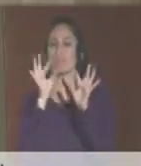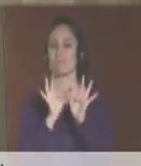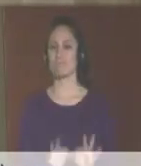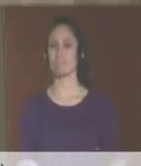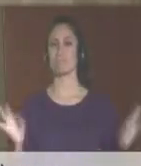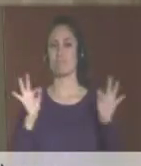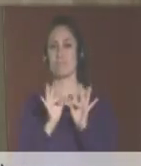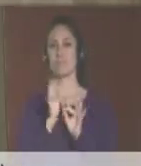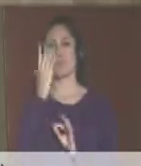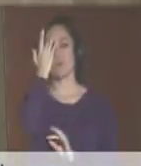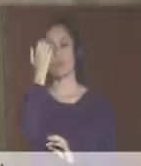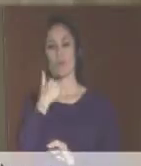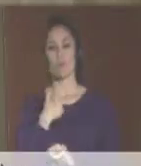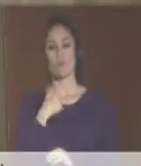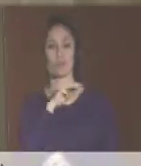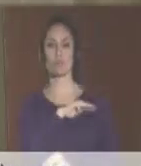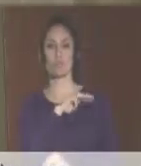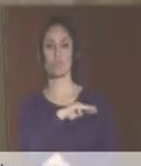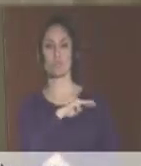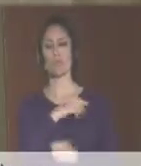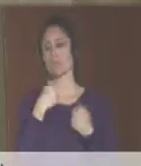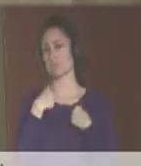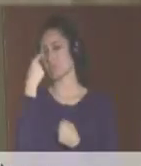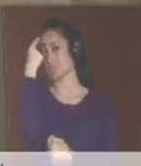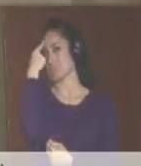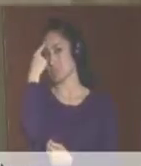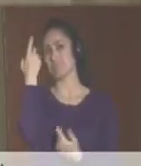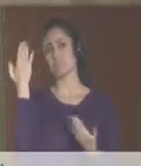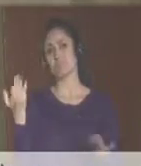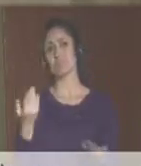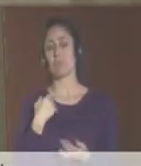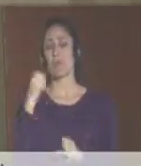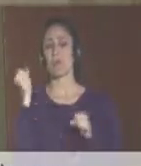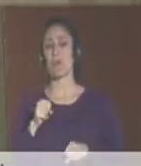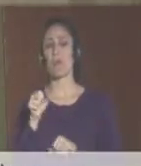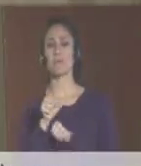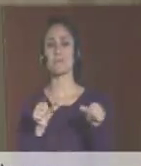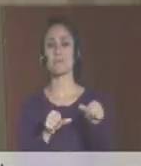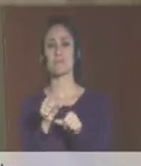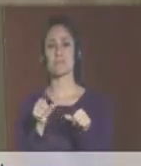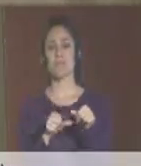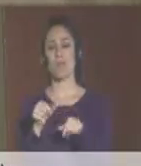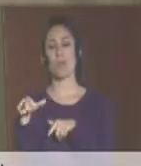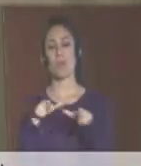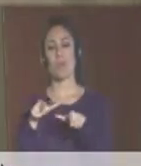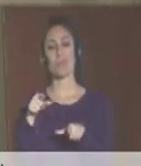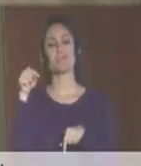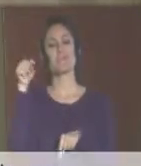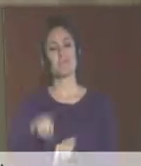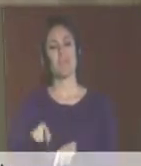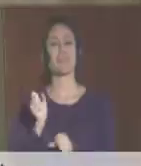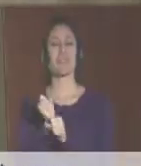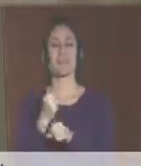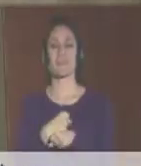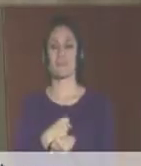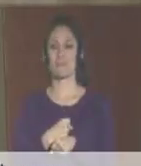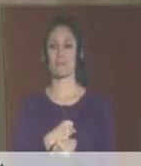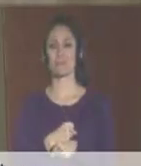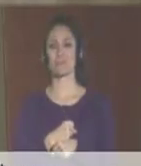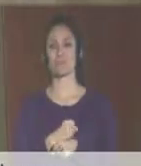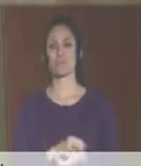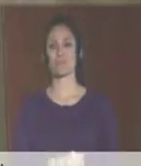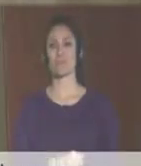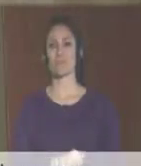nature municipalistic. I believe in local administration, local actions, and thus